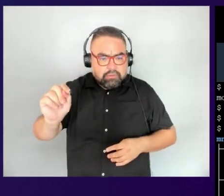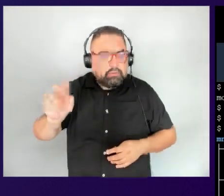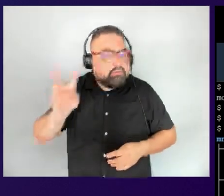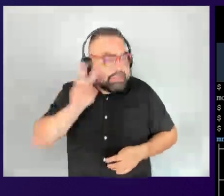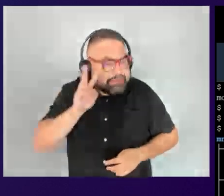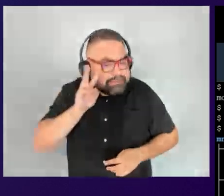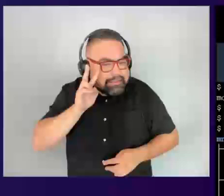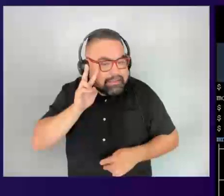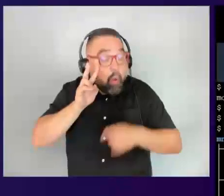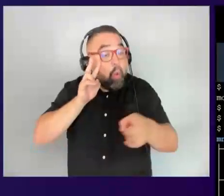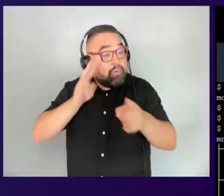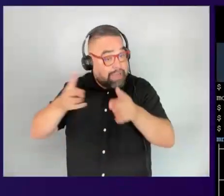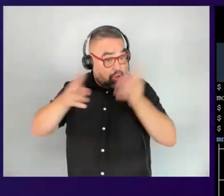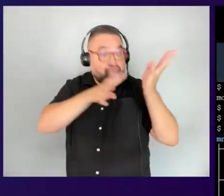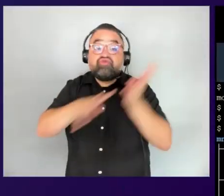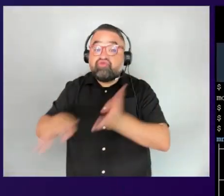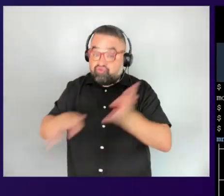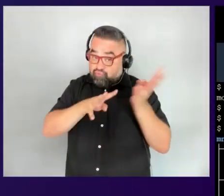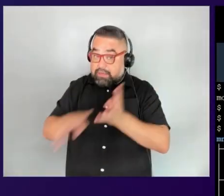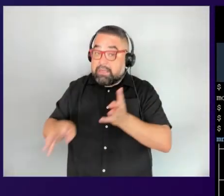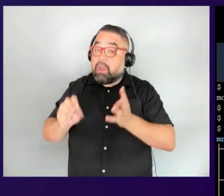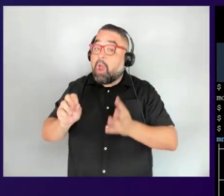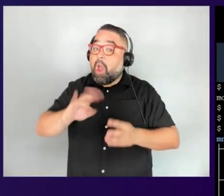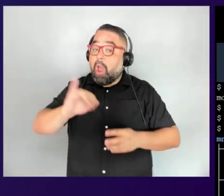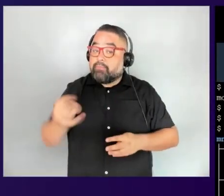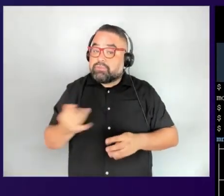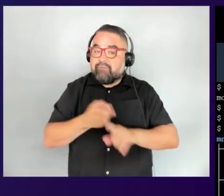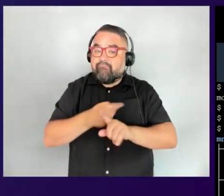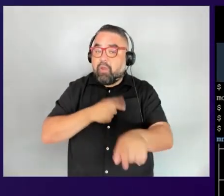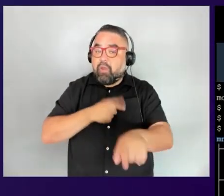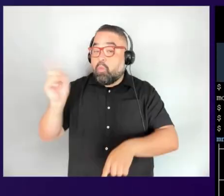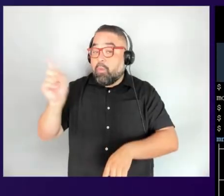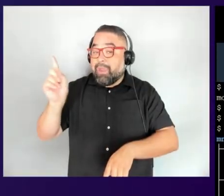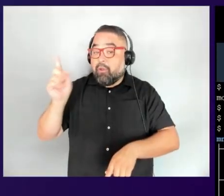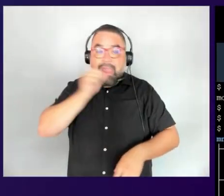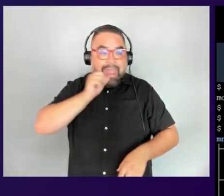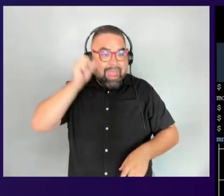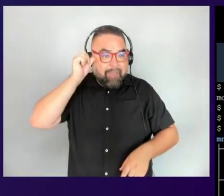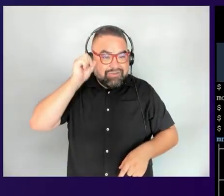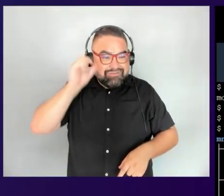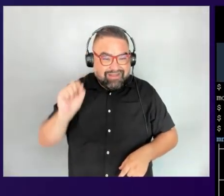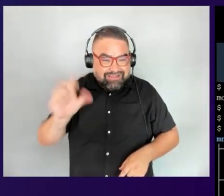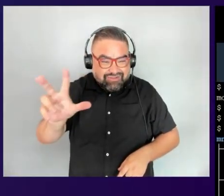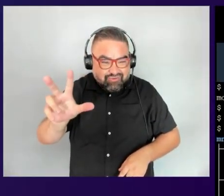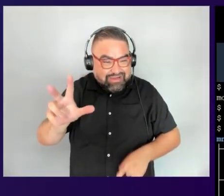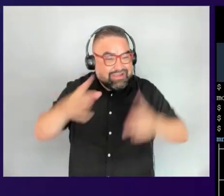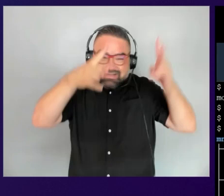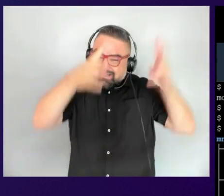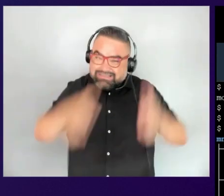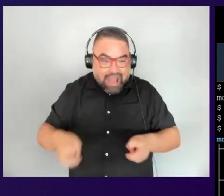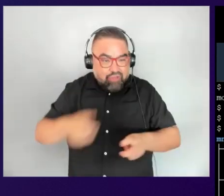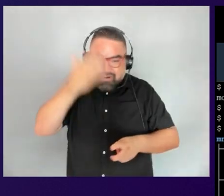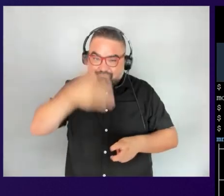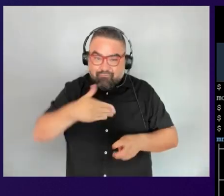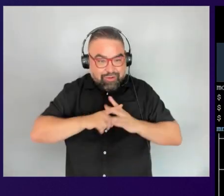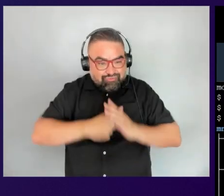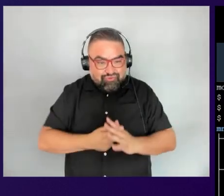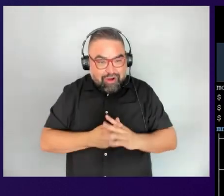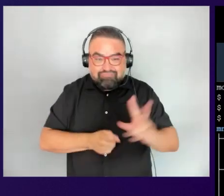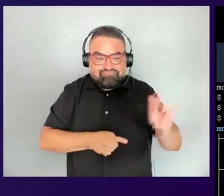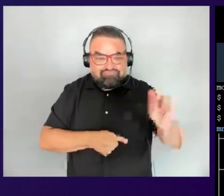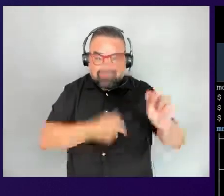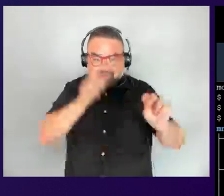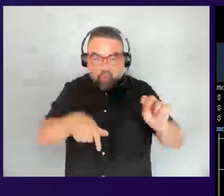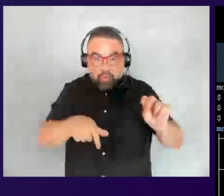these objects from Amazon S3. And you saw I didn't have to download them up front. When you are working with like millions and billions